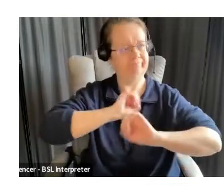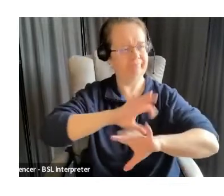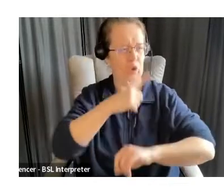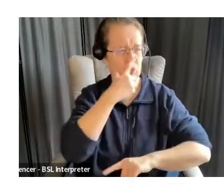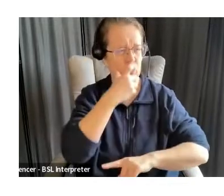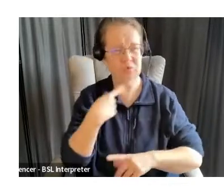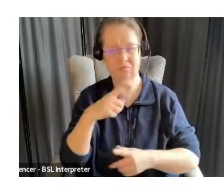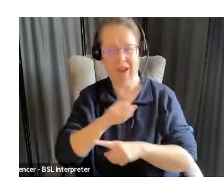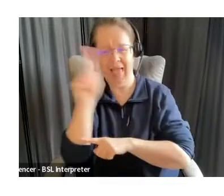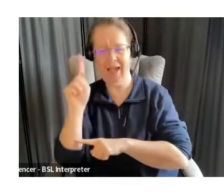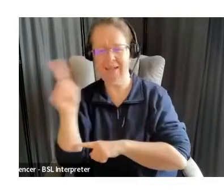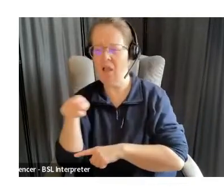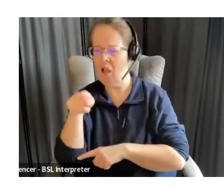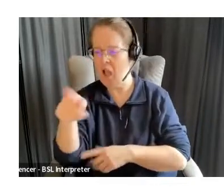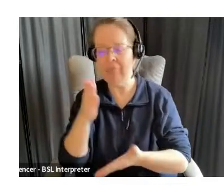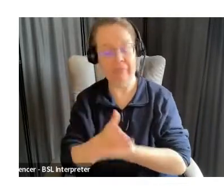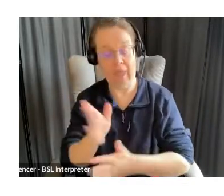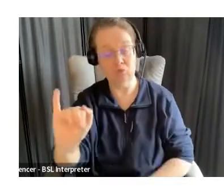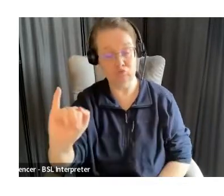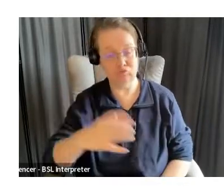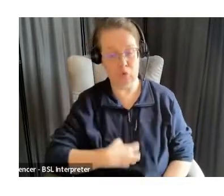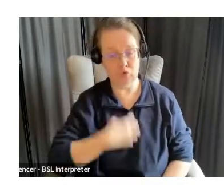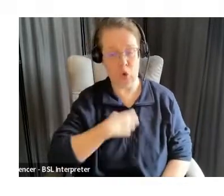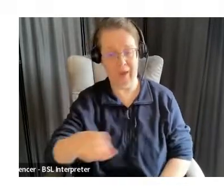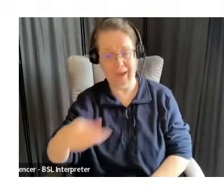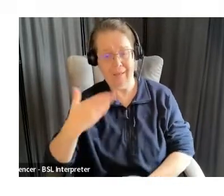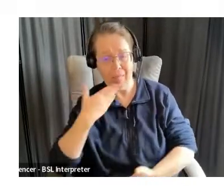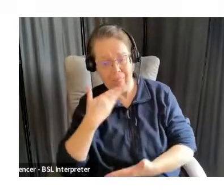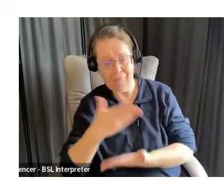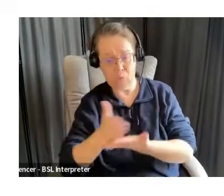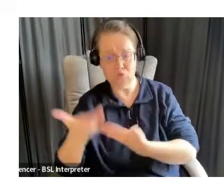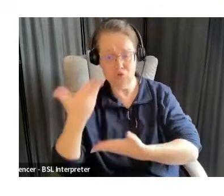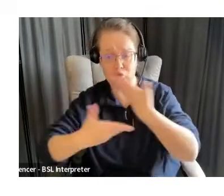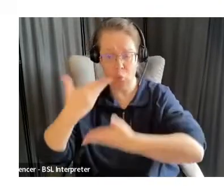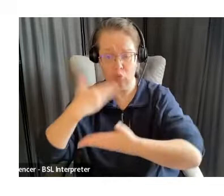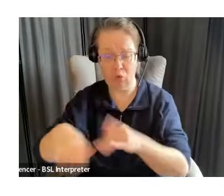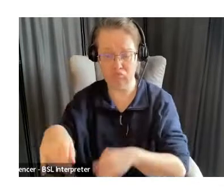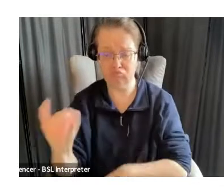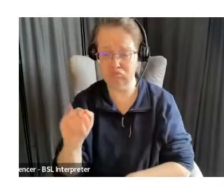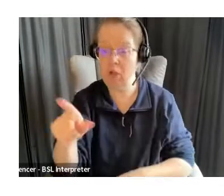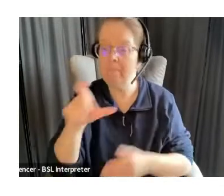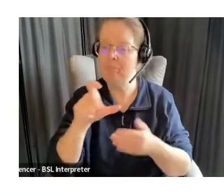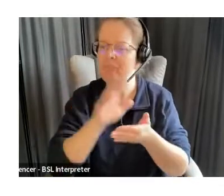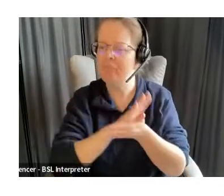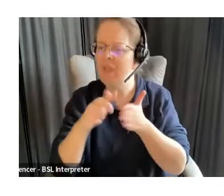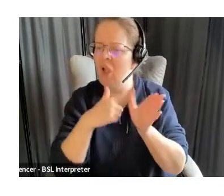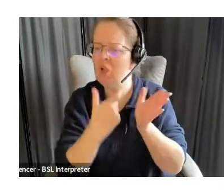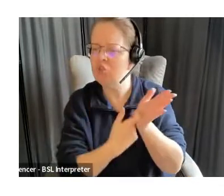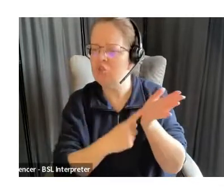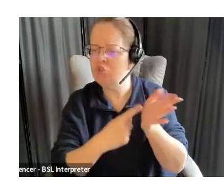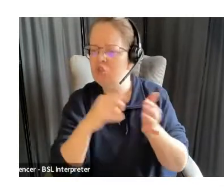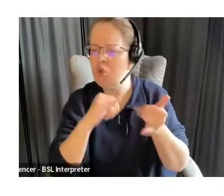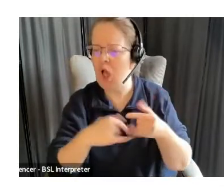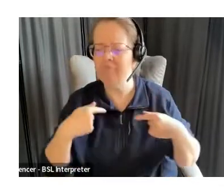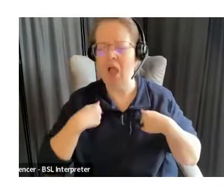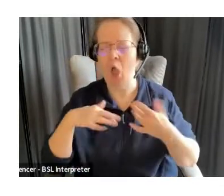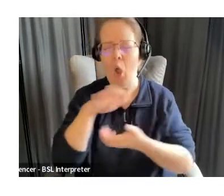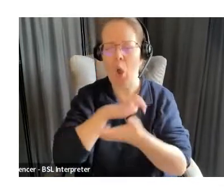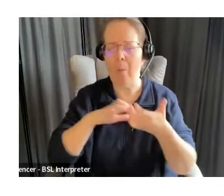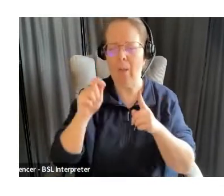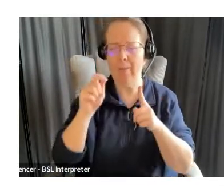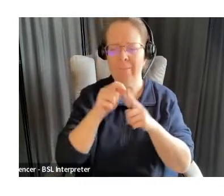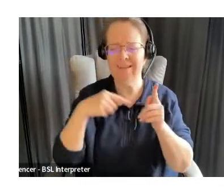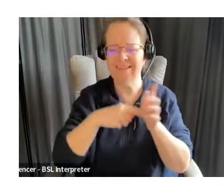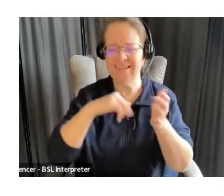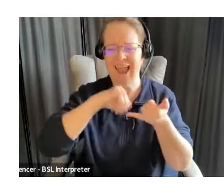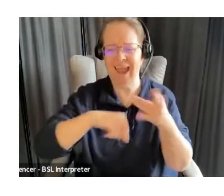date. That's really quite shocking. Thanks for sharing. We've got Charles. Charles is saying, I have complex PTSD, and if I